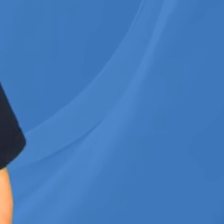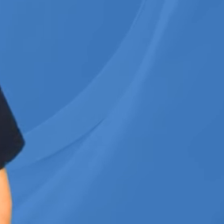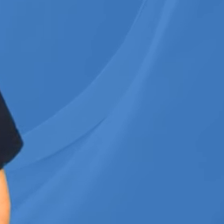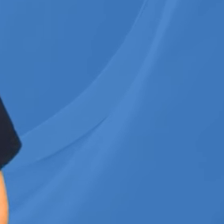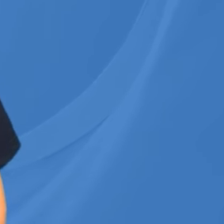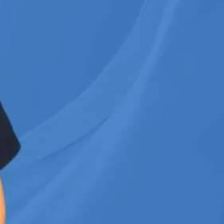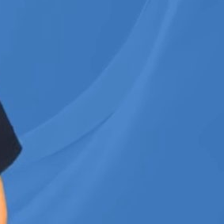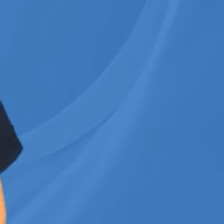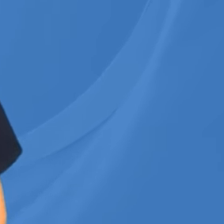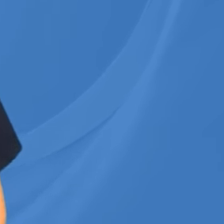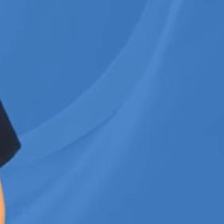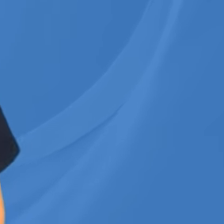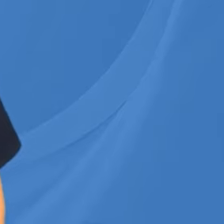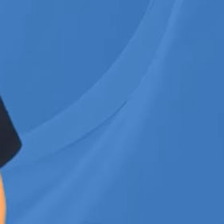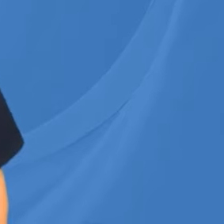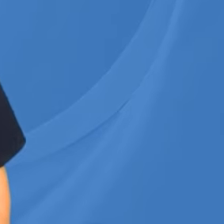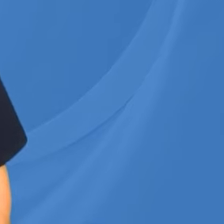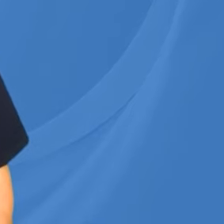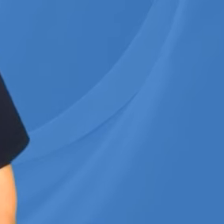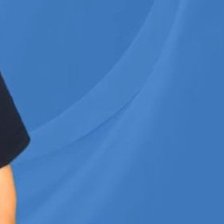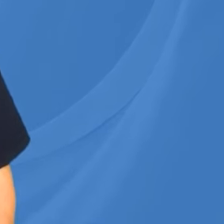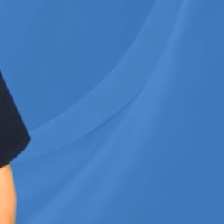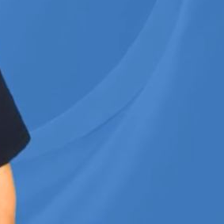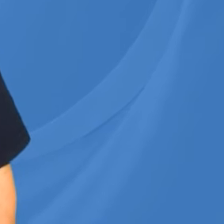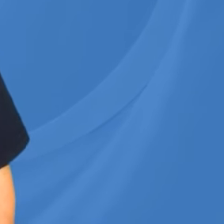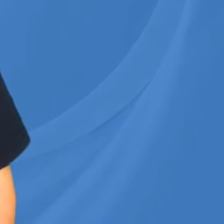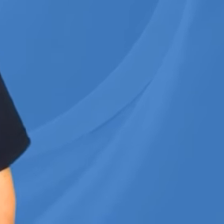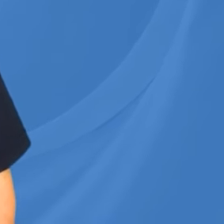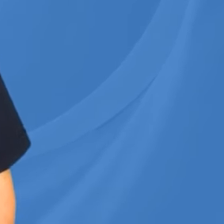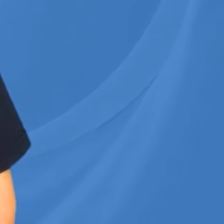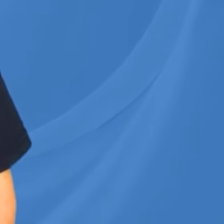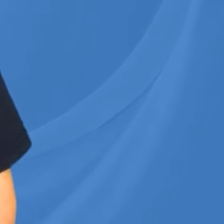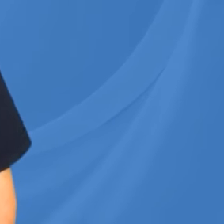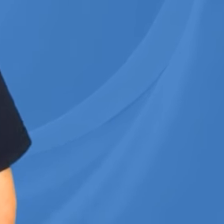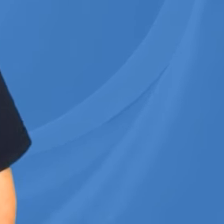I wonder, let's think about the decisions you have to make today.